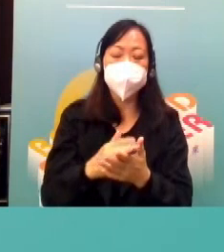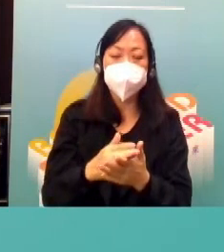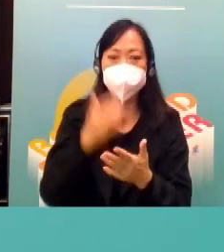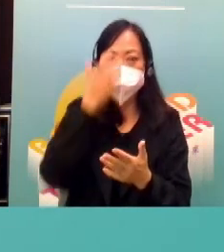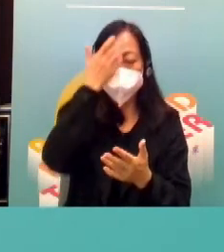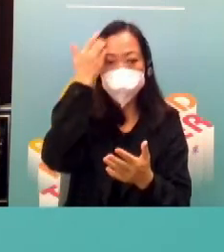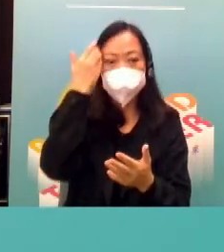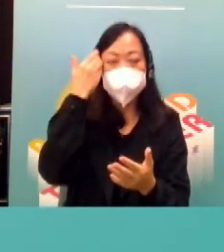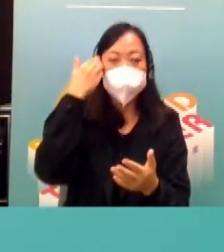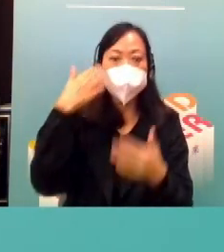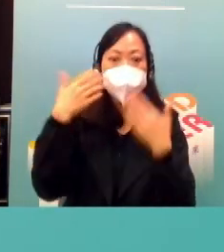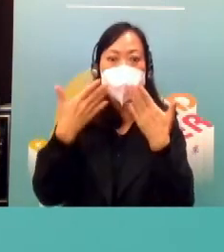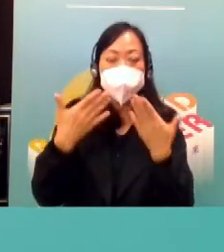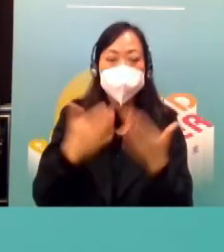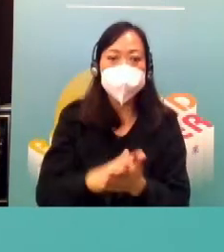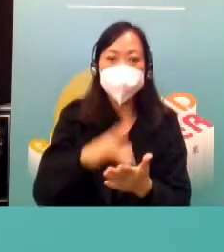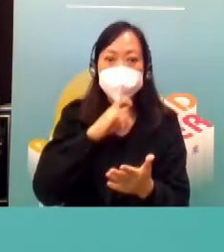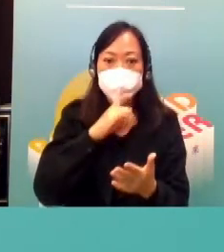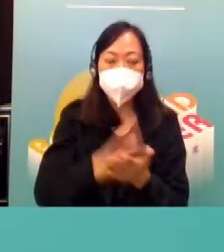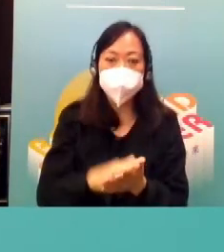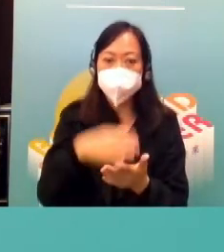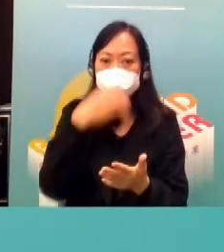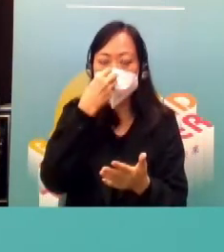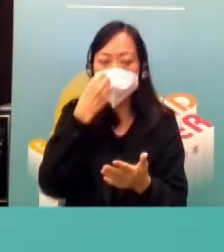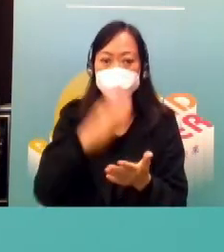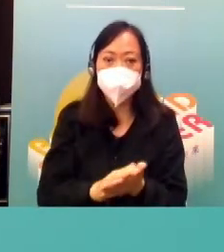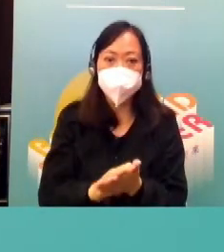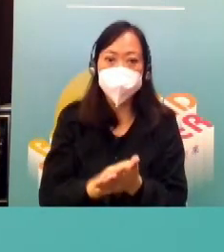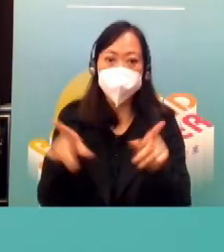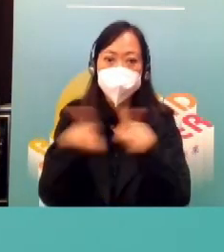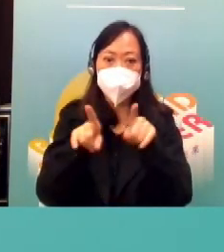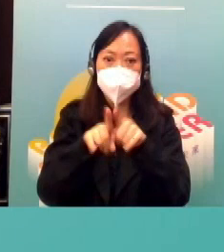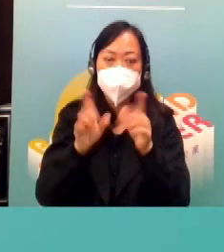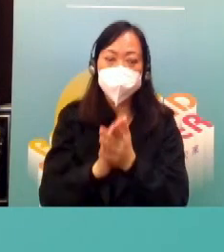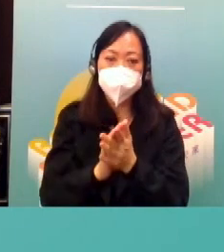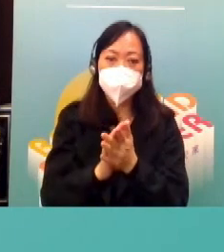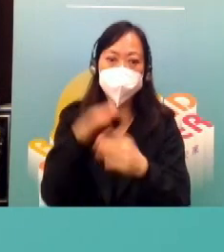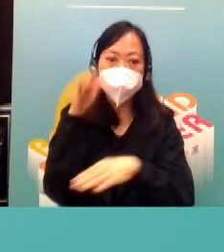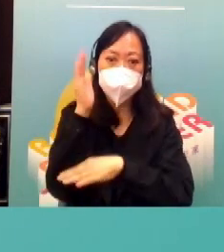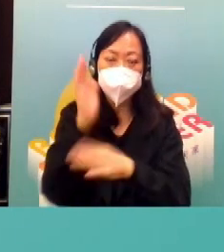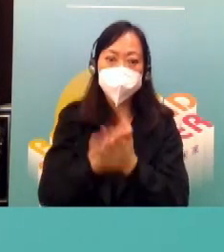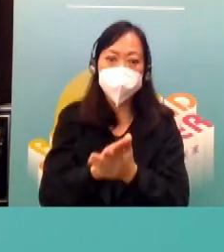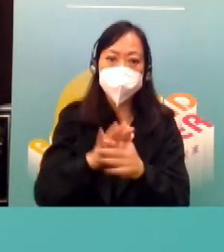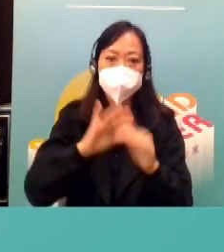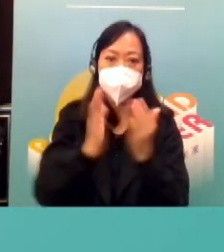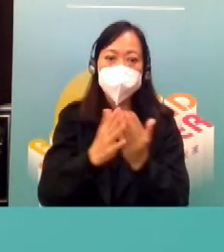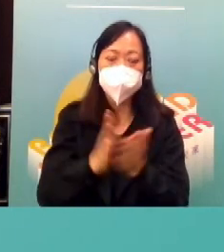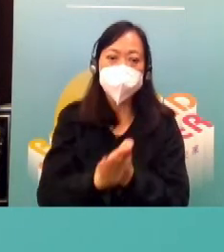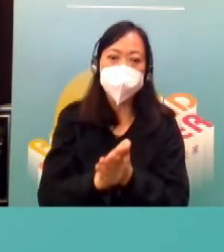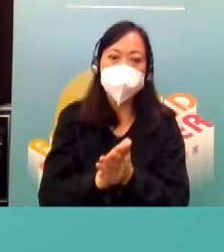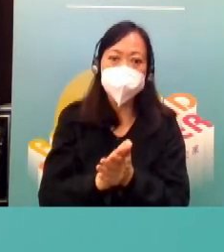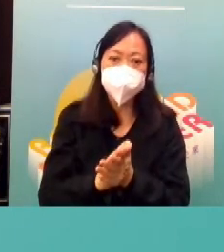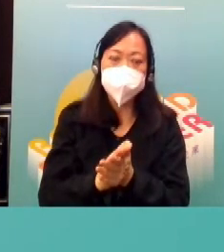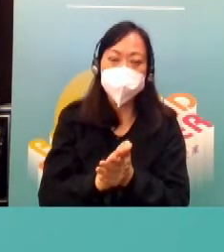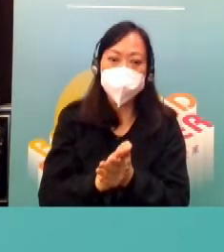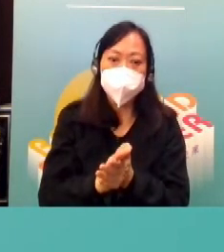locally and also remotely. Mr. Zhang Chanyao is here. He is from Carbon Care InnoLab in